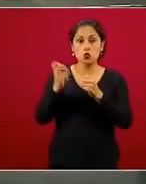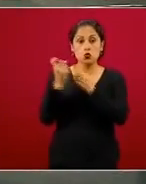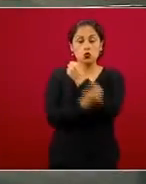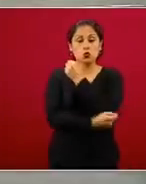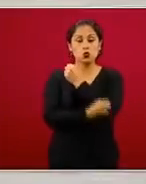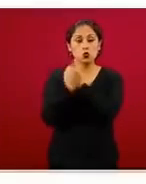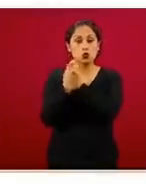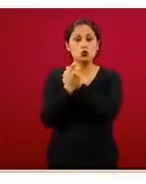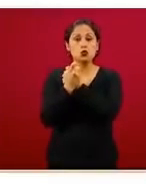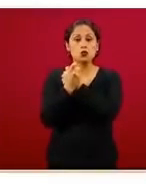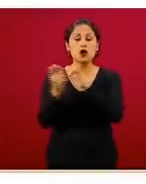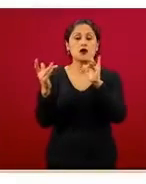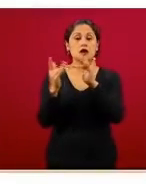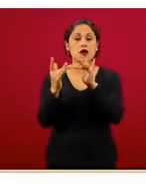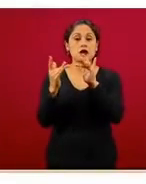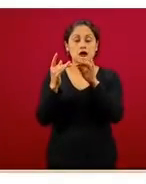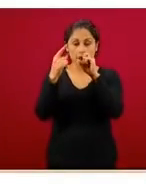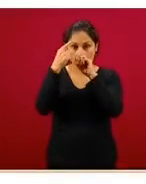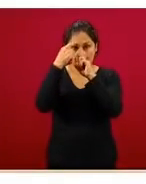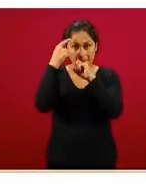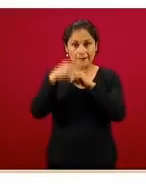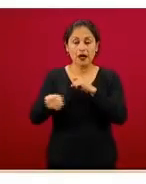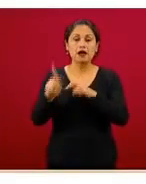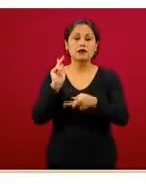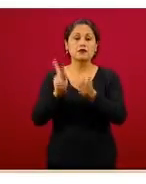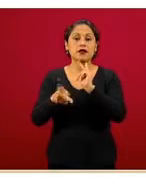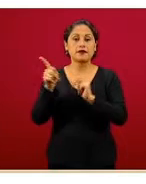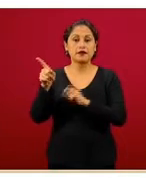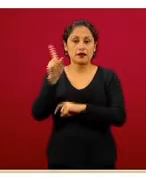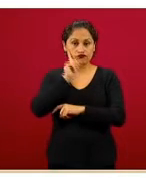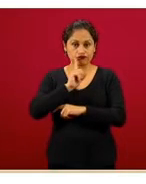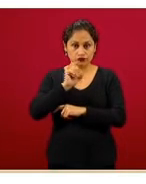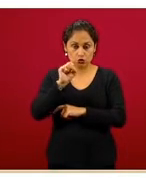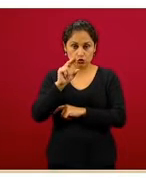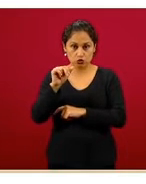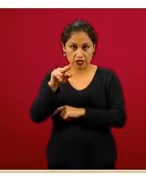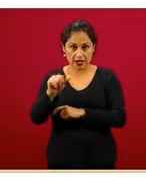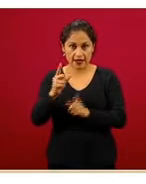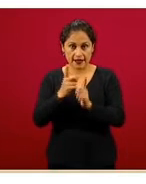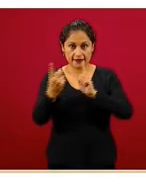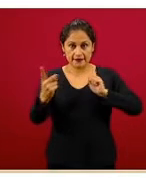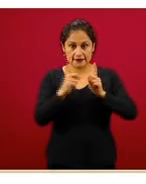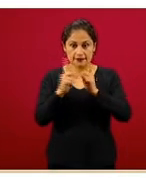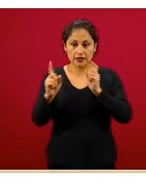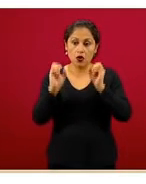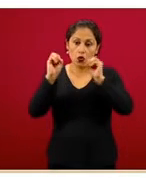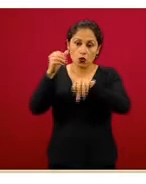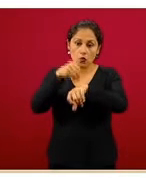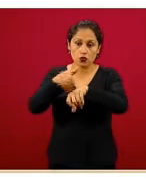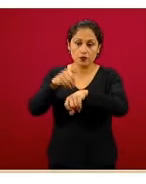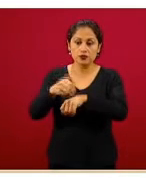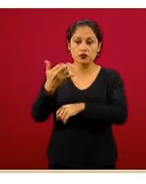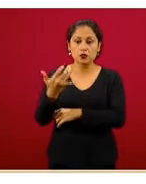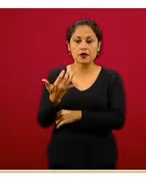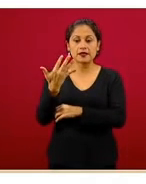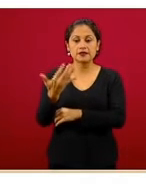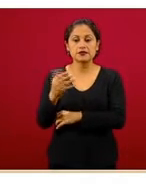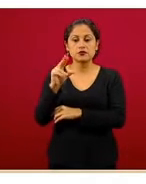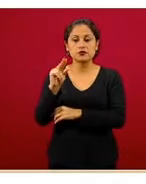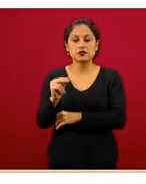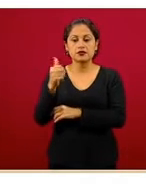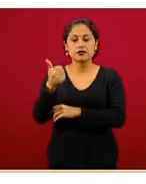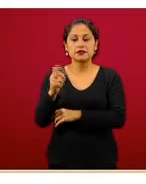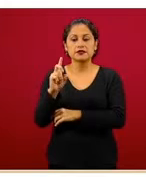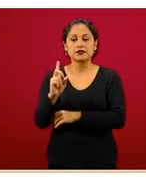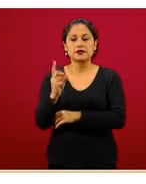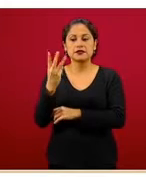appears on screen, it will take you directly to download the contact information of Susana Safe